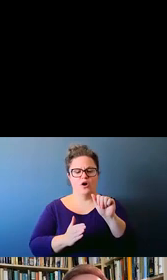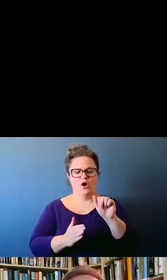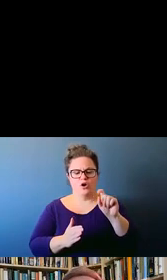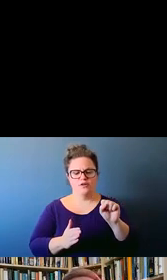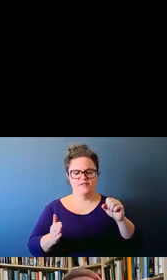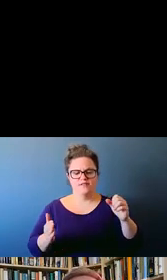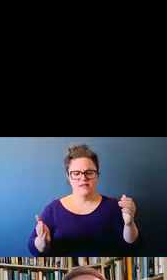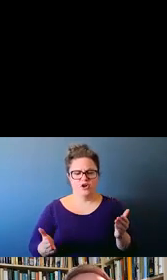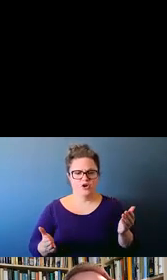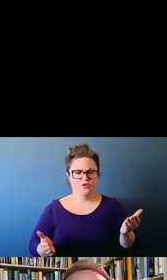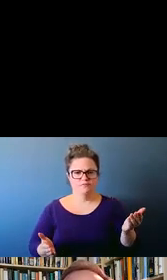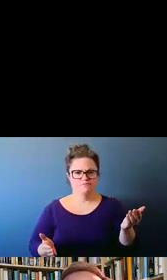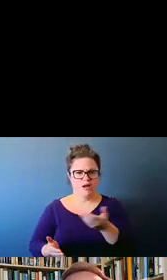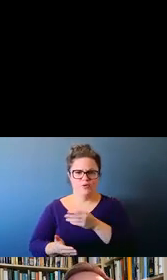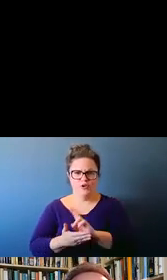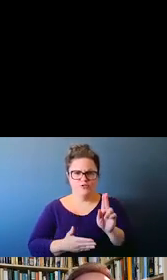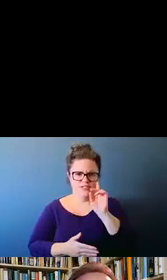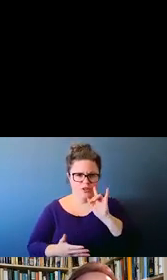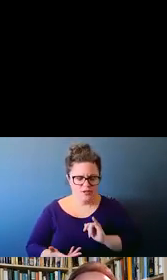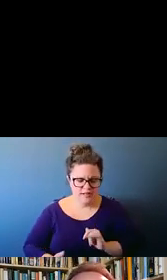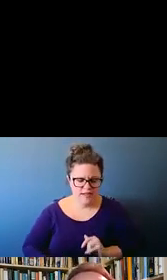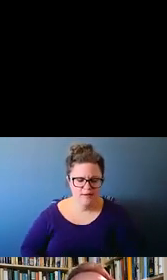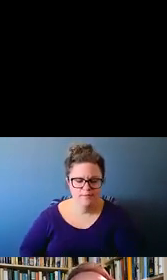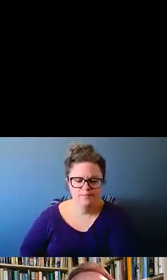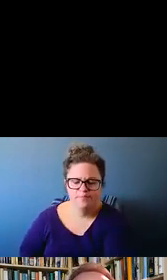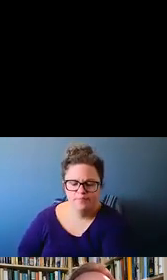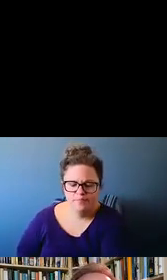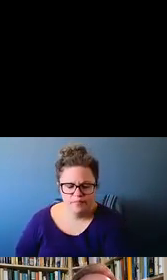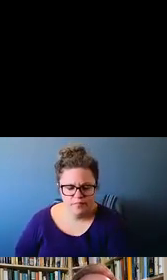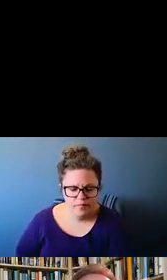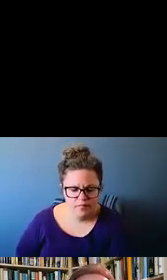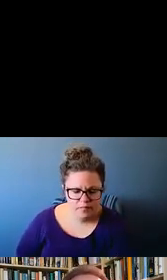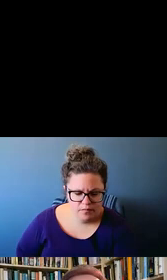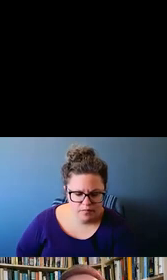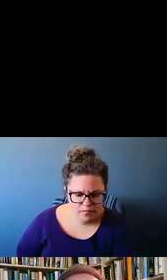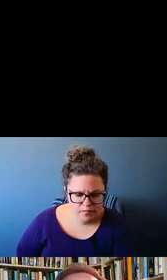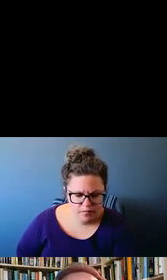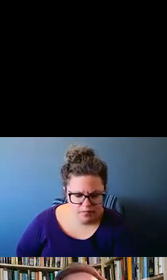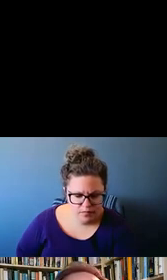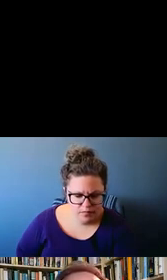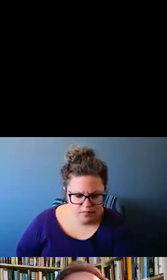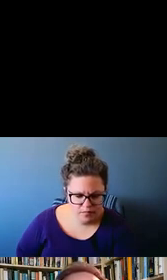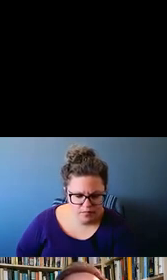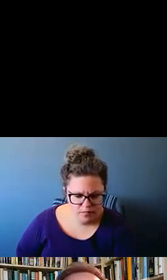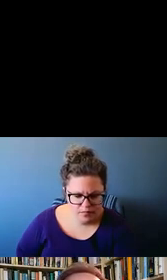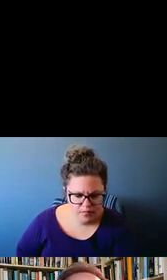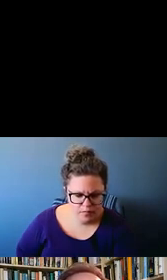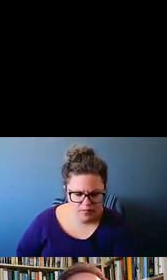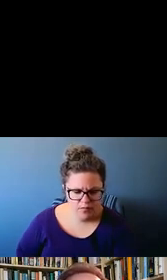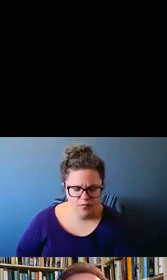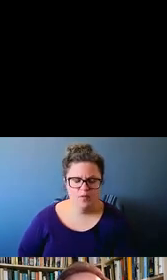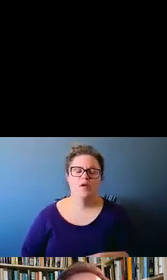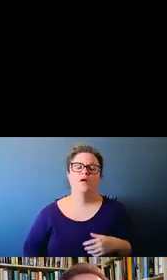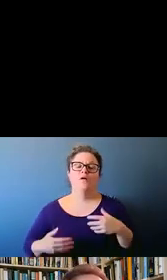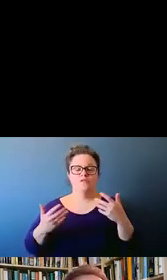like. So first, I can tell you that you've chosen a course of study or a faculty